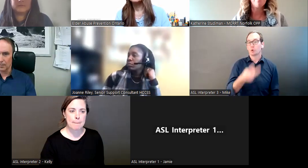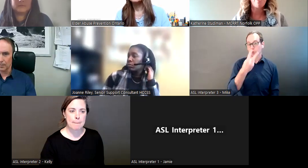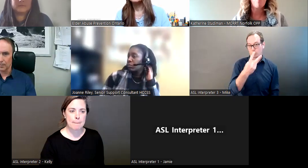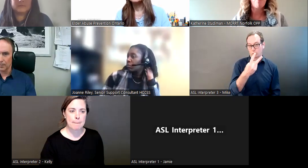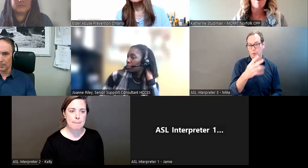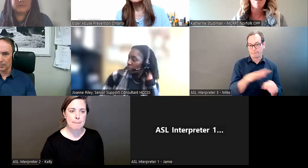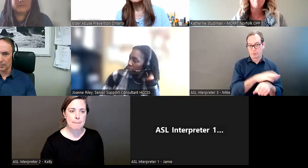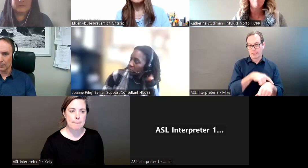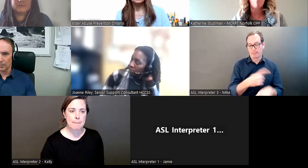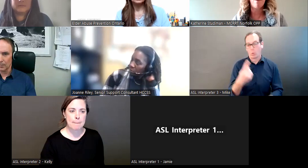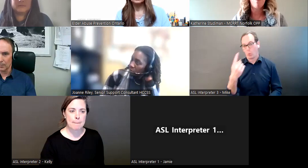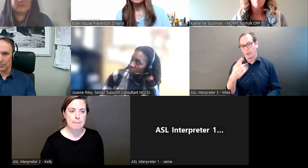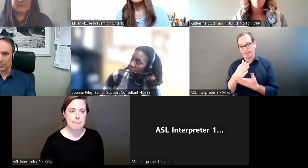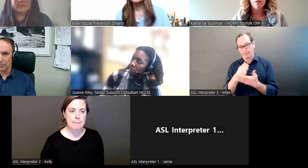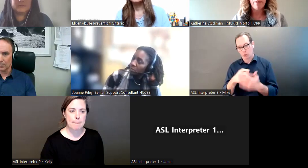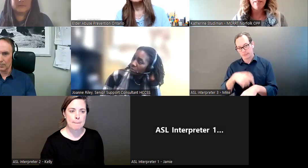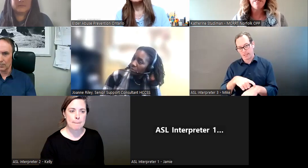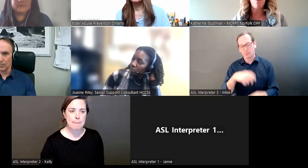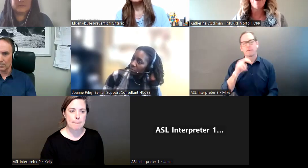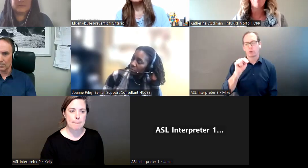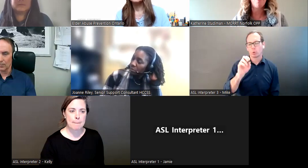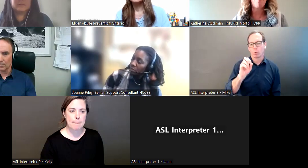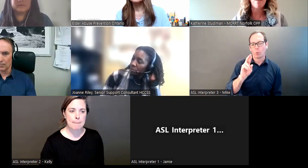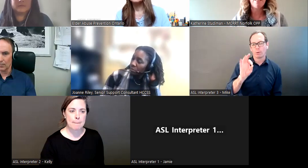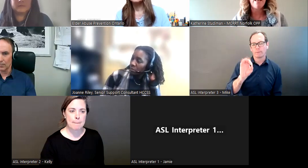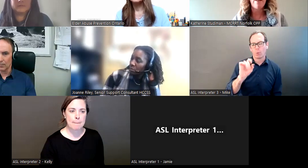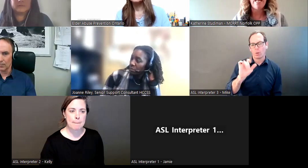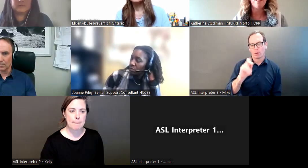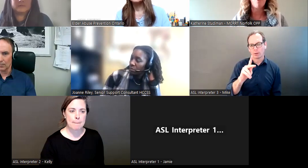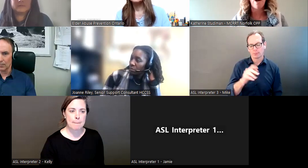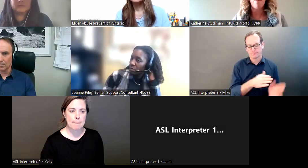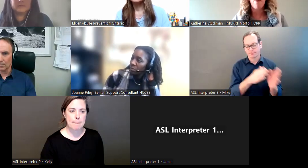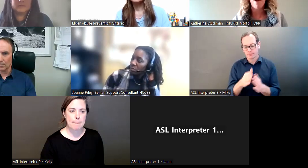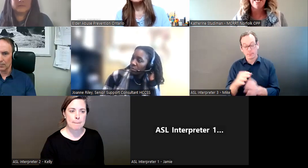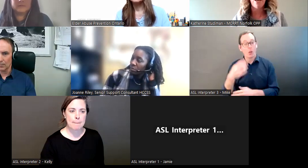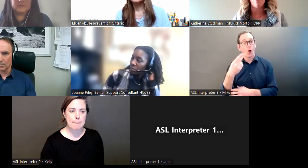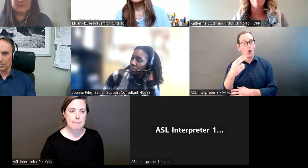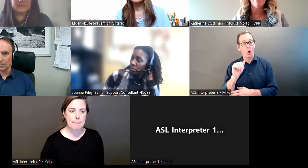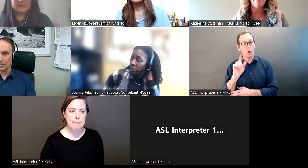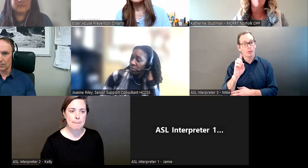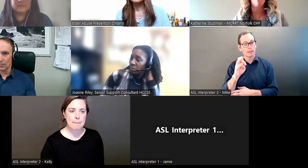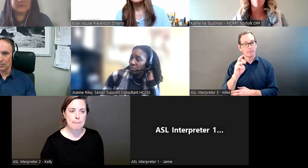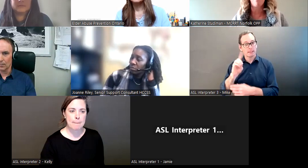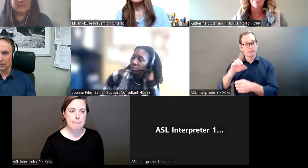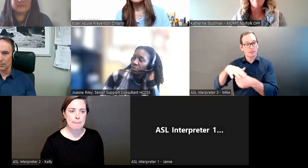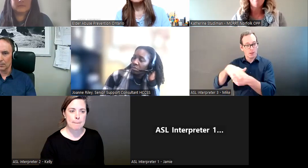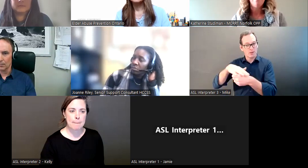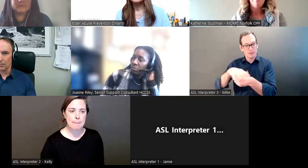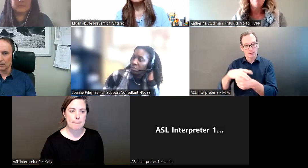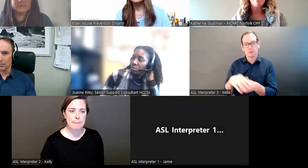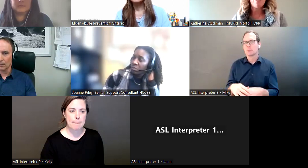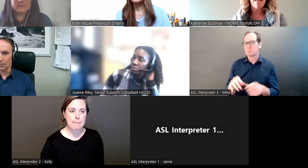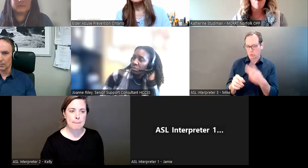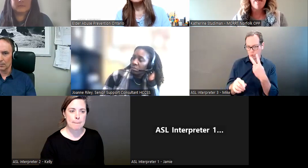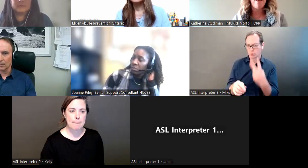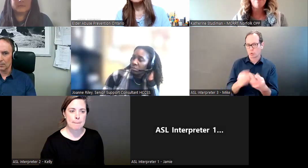for 2 full-time, 1 part-time for Studeman, and we are in the process of getting this program up and running in Studeman, and it will operate